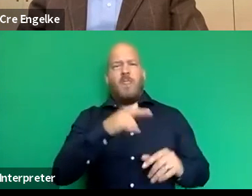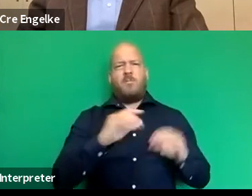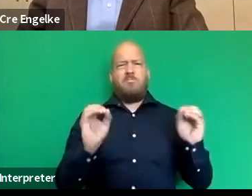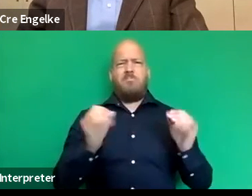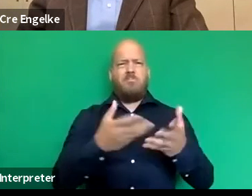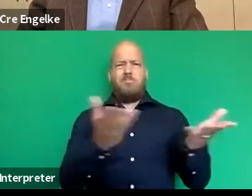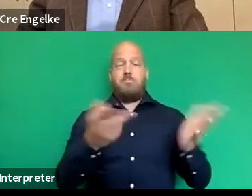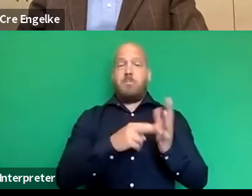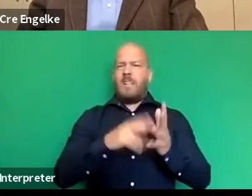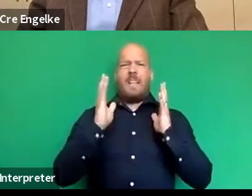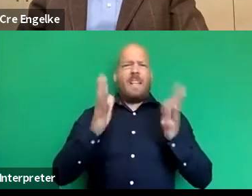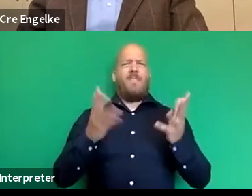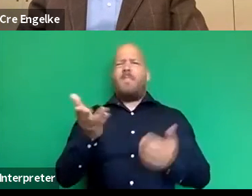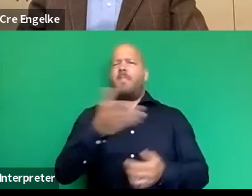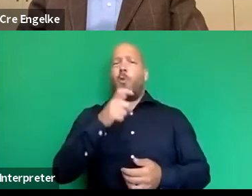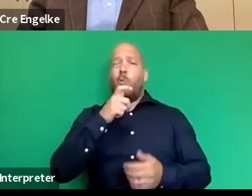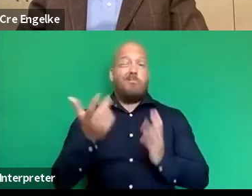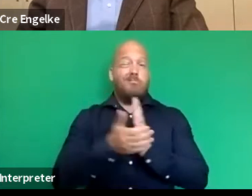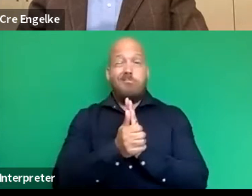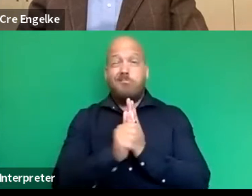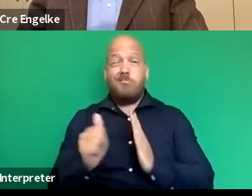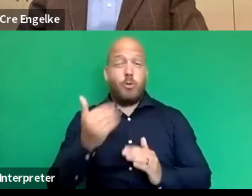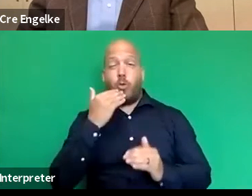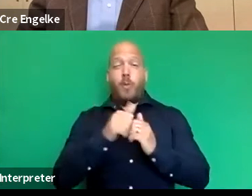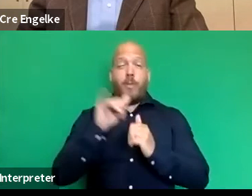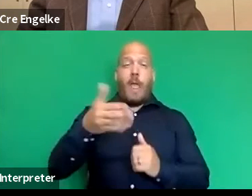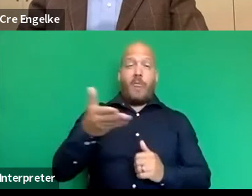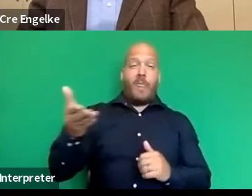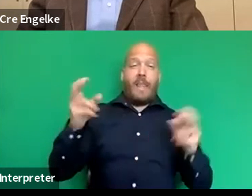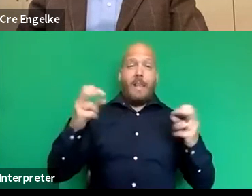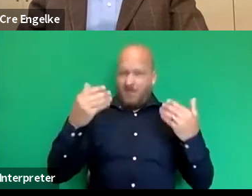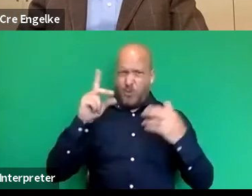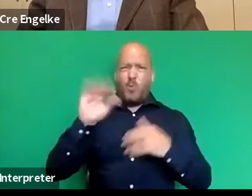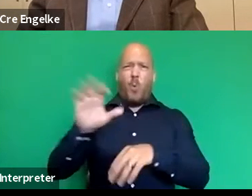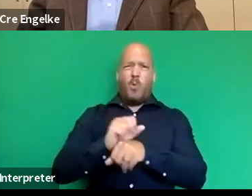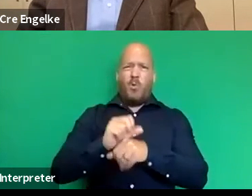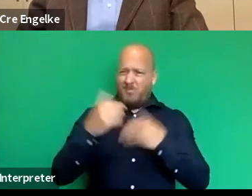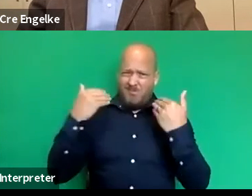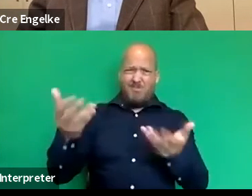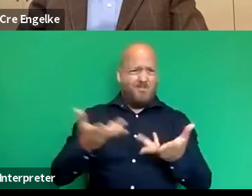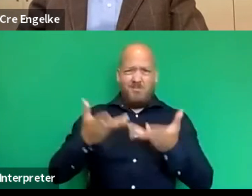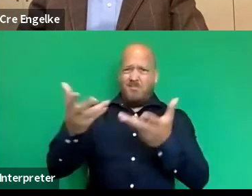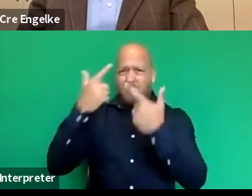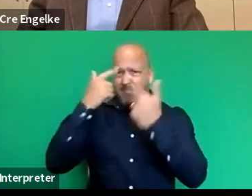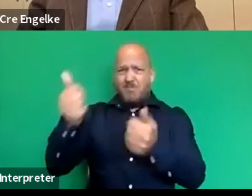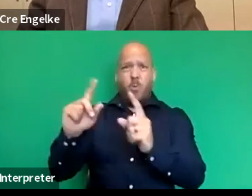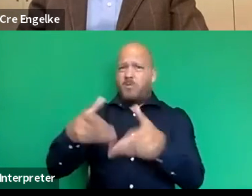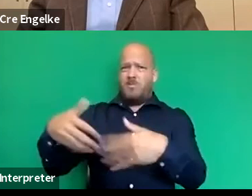this stuff to do their work. And let's take from the best of them and incorporate it into our